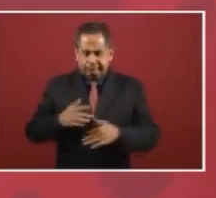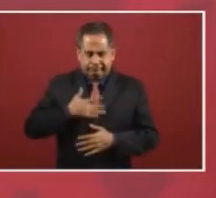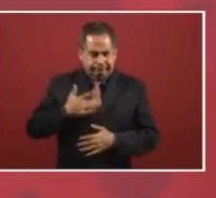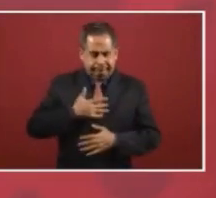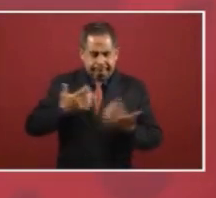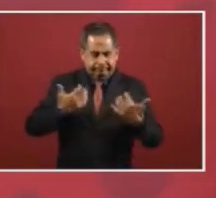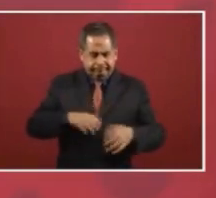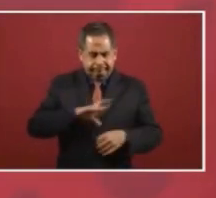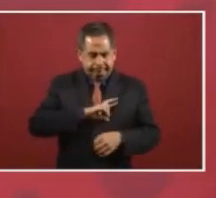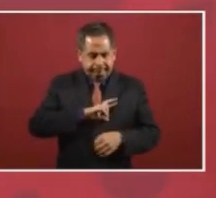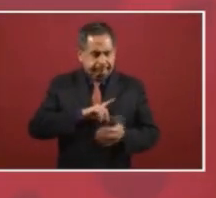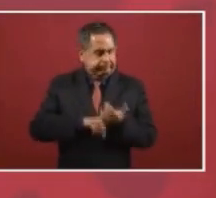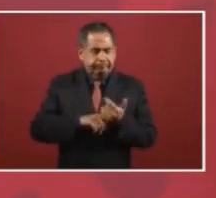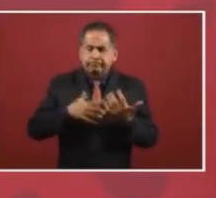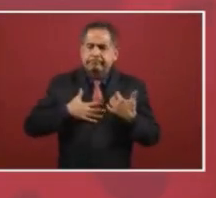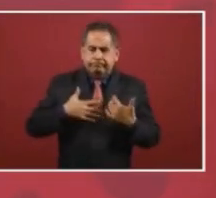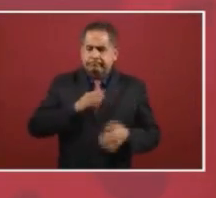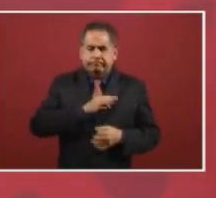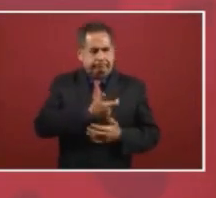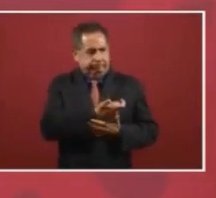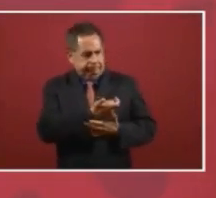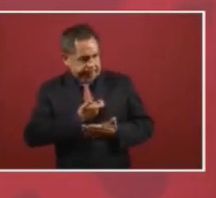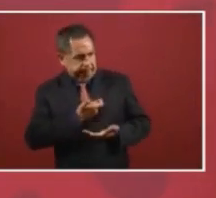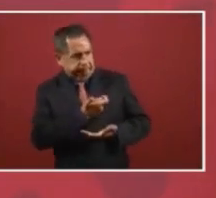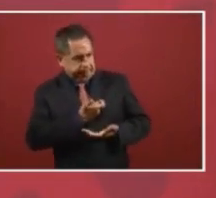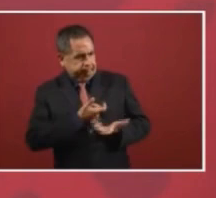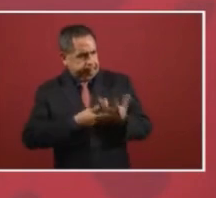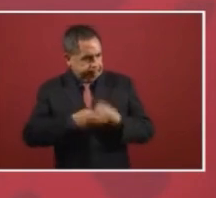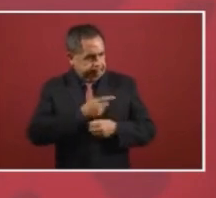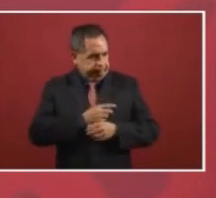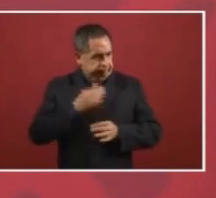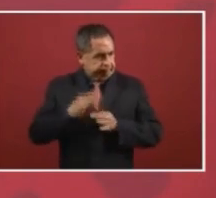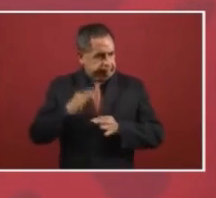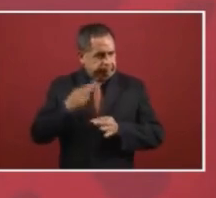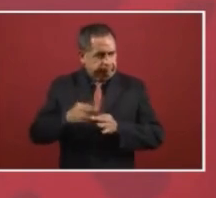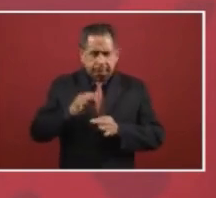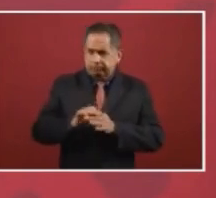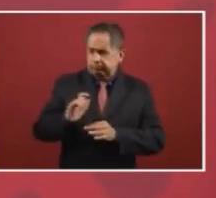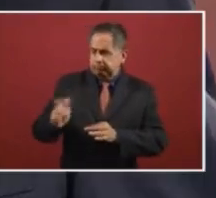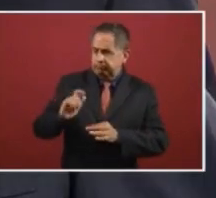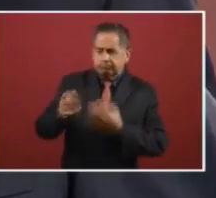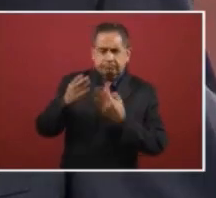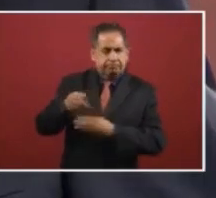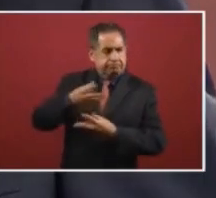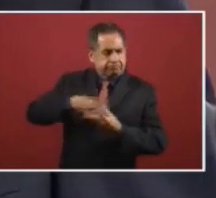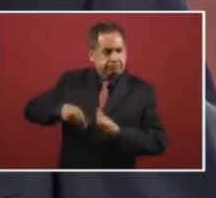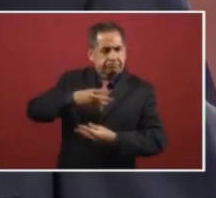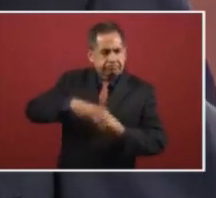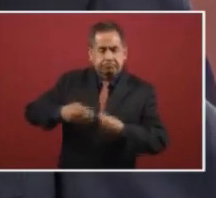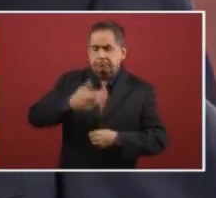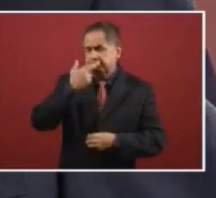so from the point of view of financial, it allows us